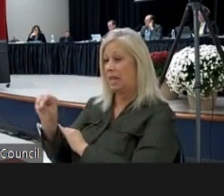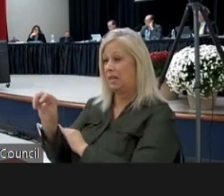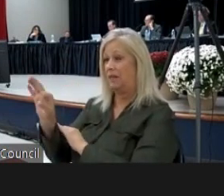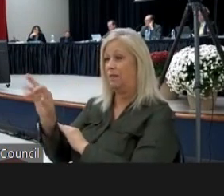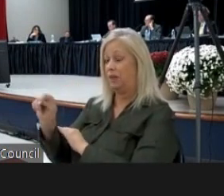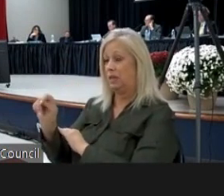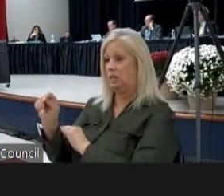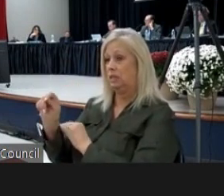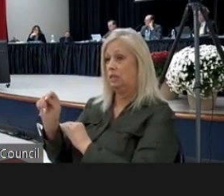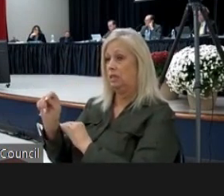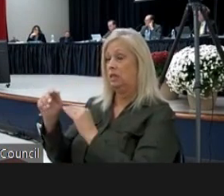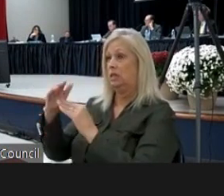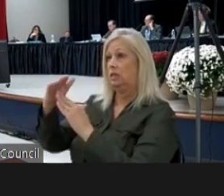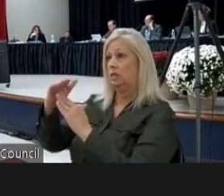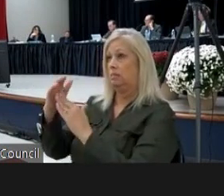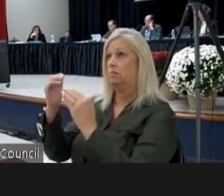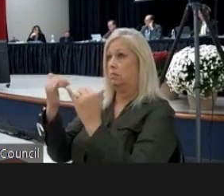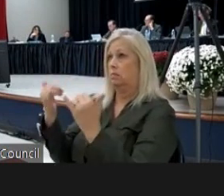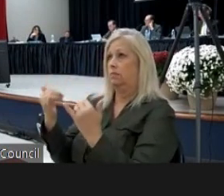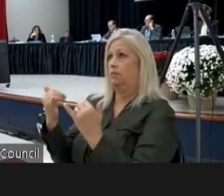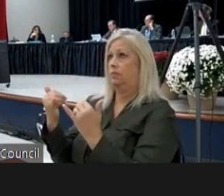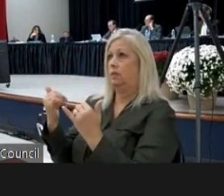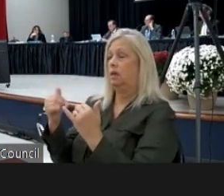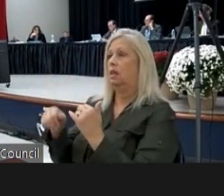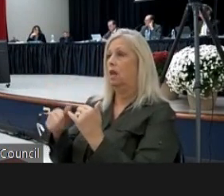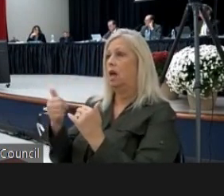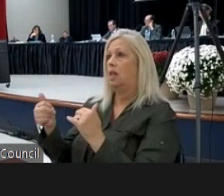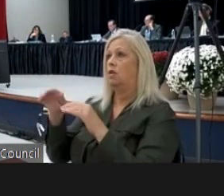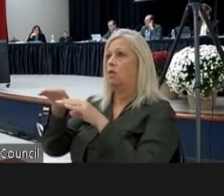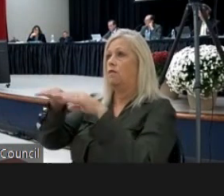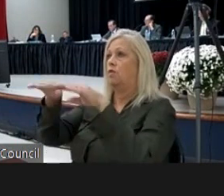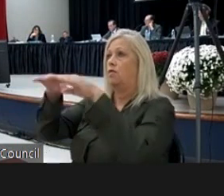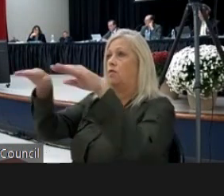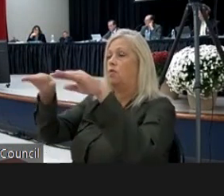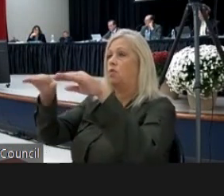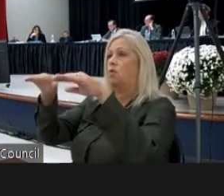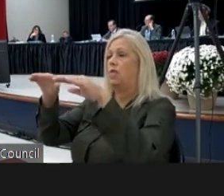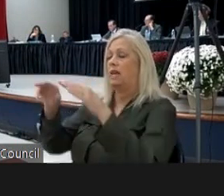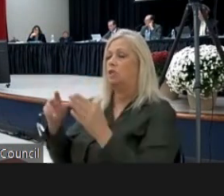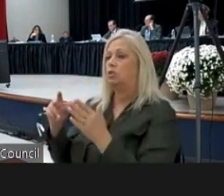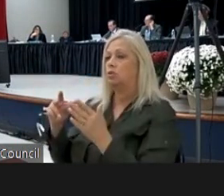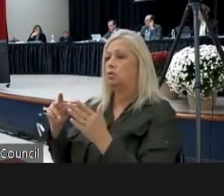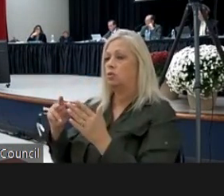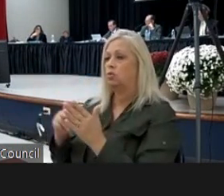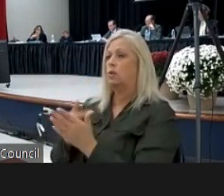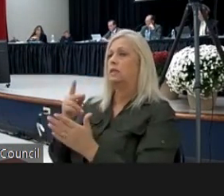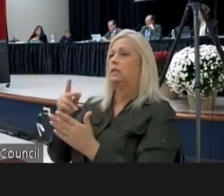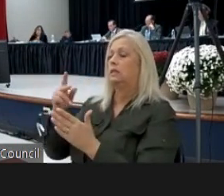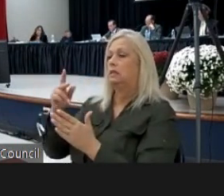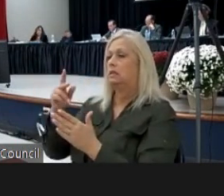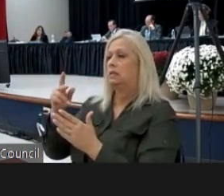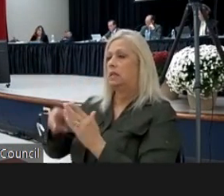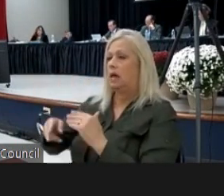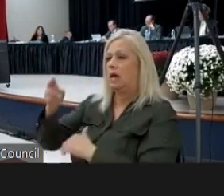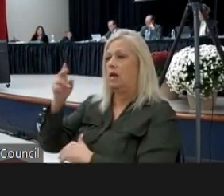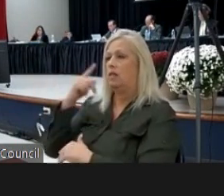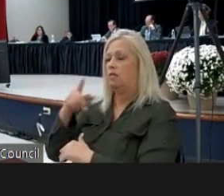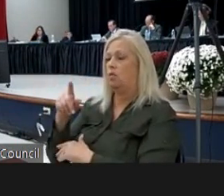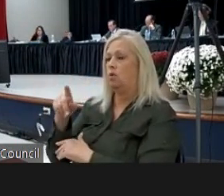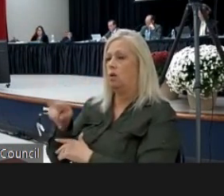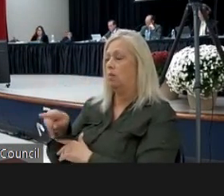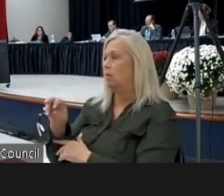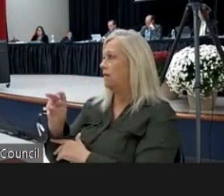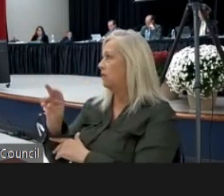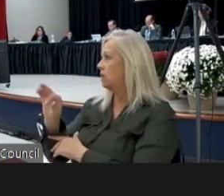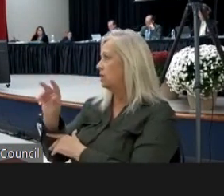So the additional floors were pushing us almost 2 times the height of the pavilion. Of course, the pavilion is the centerpiece of the